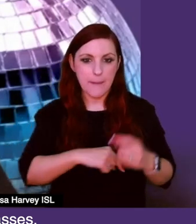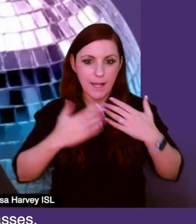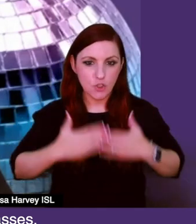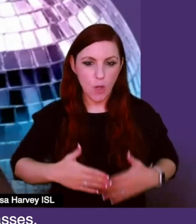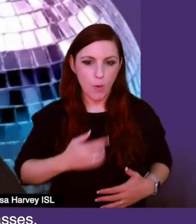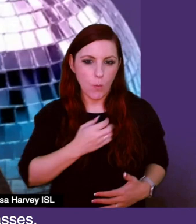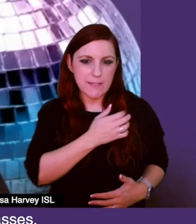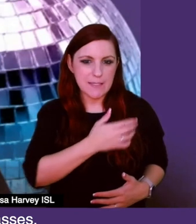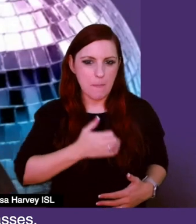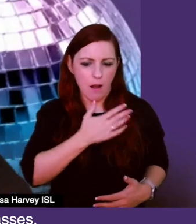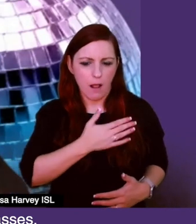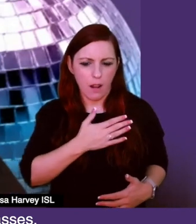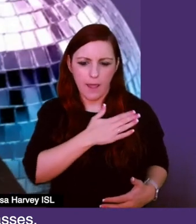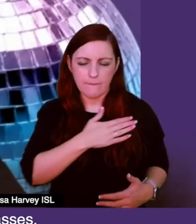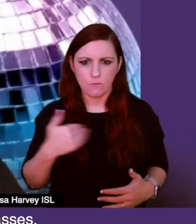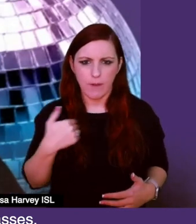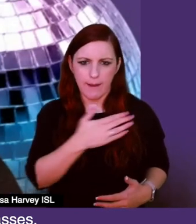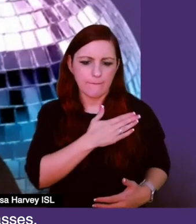with a sparkly design on my